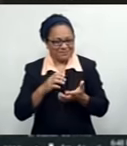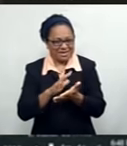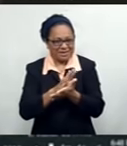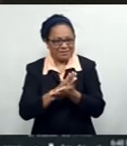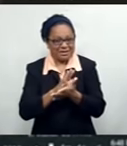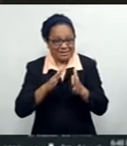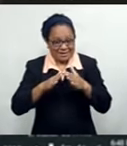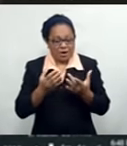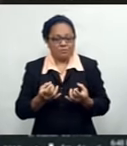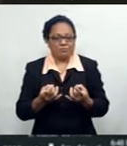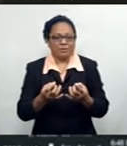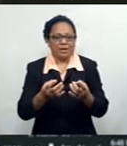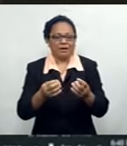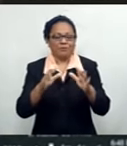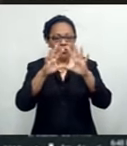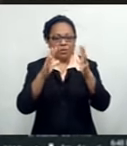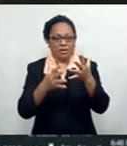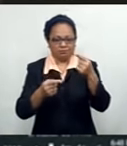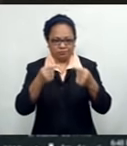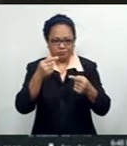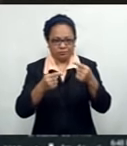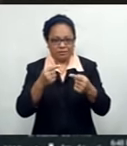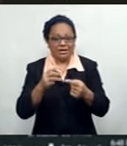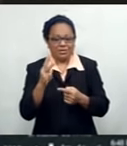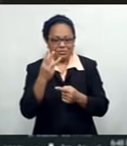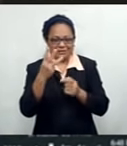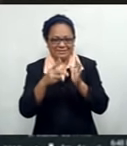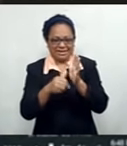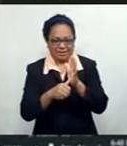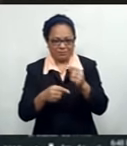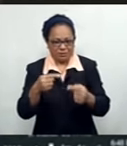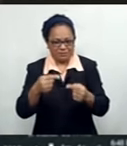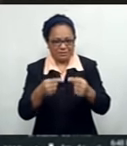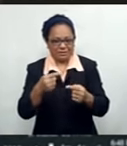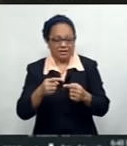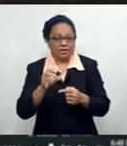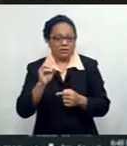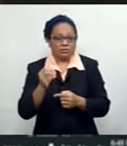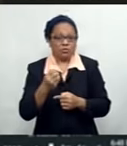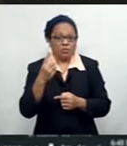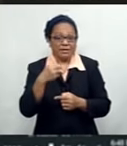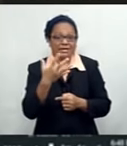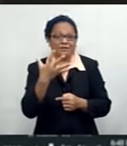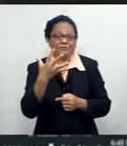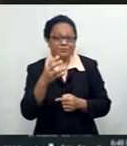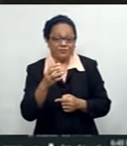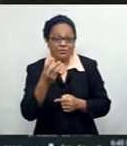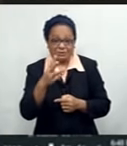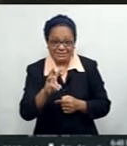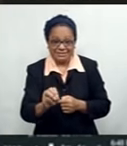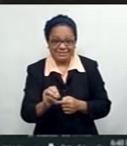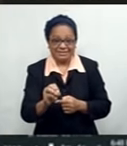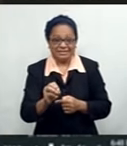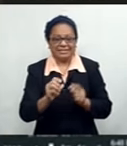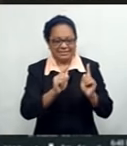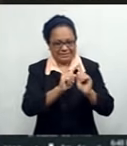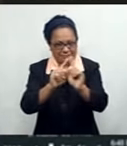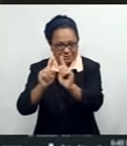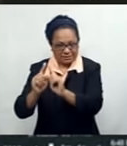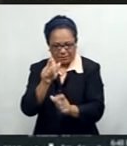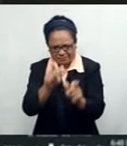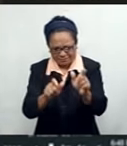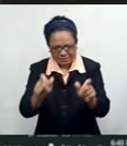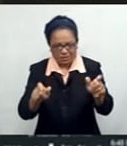Chess League. This will be the third season of the competition, which will feature 130 amateur teams from around the world. Player